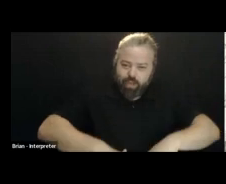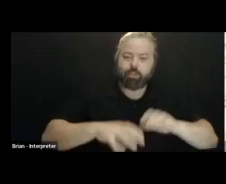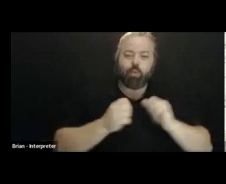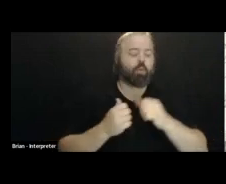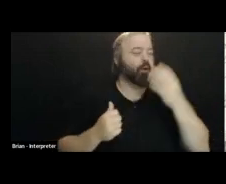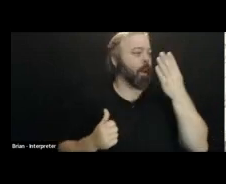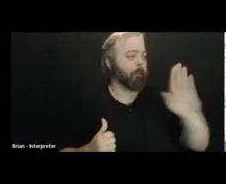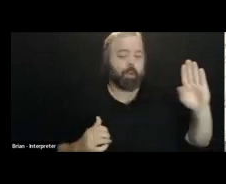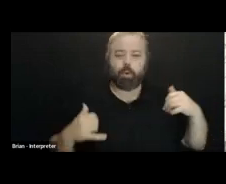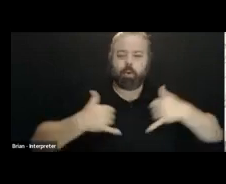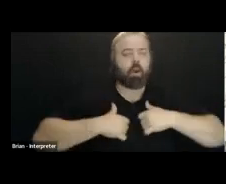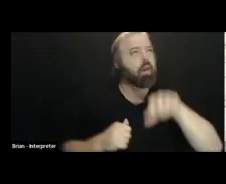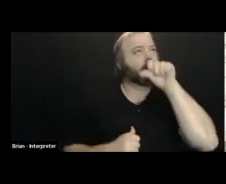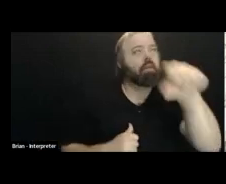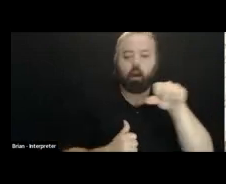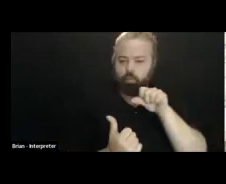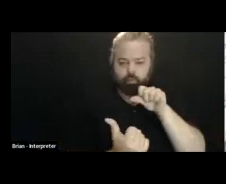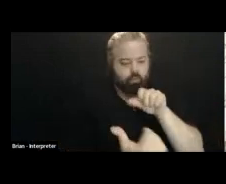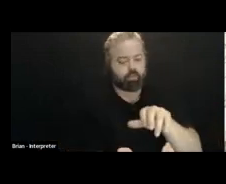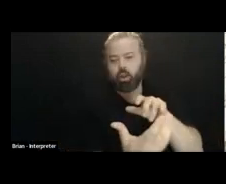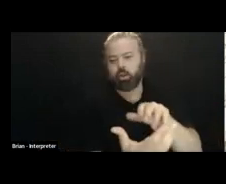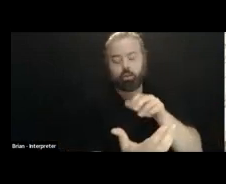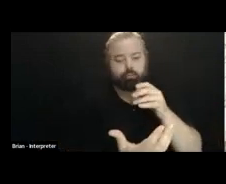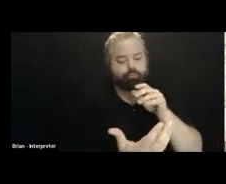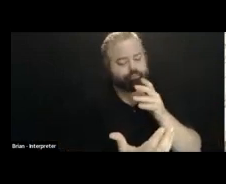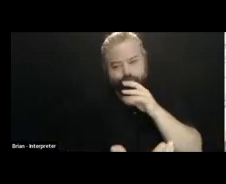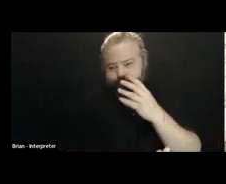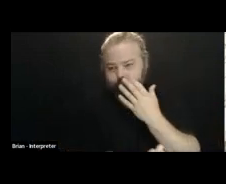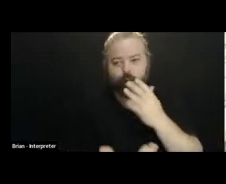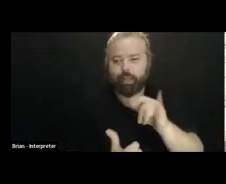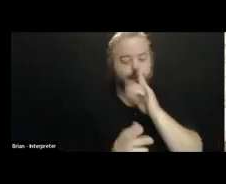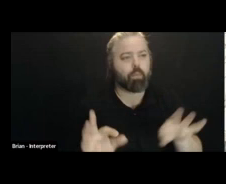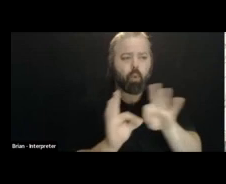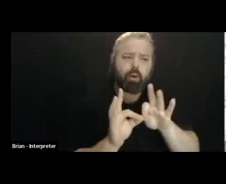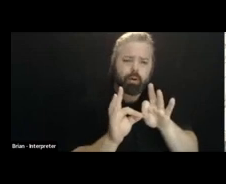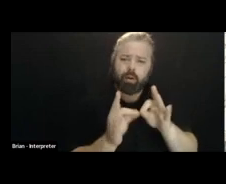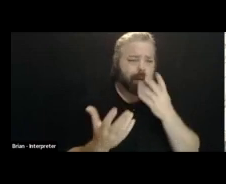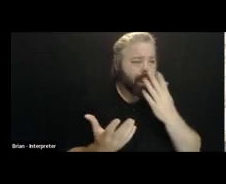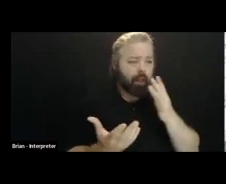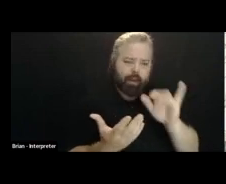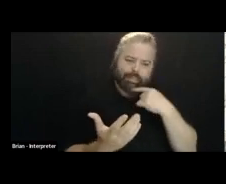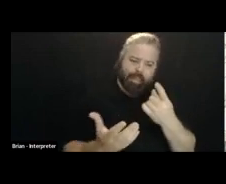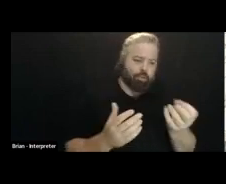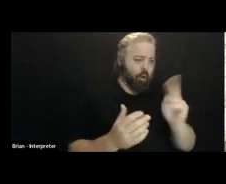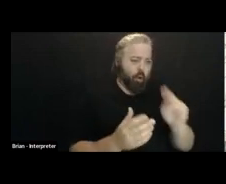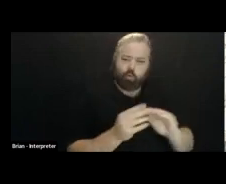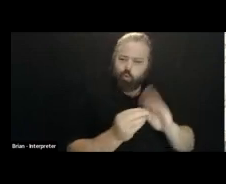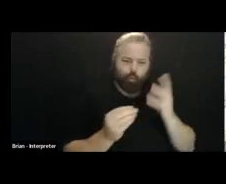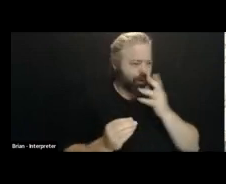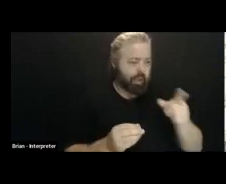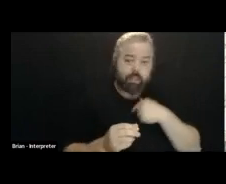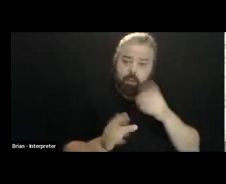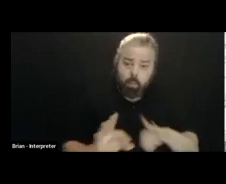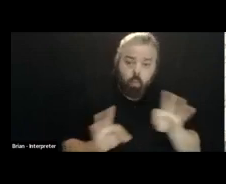I studied color. I think that it is very important and it has a story to tell. It's just an important story that we want to make sure that